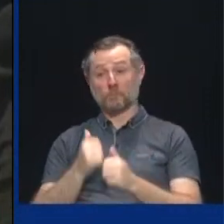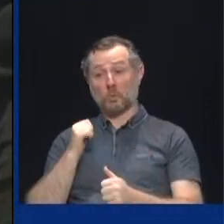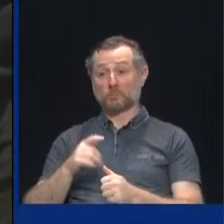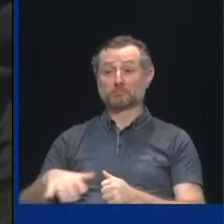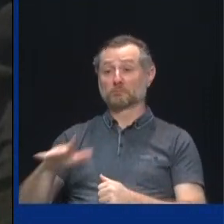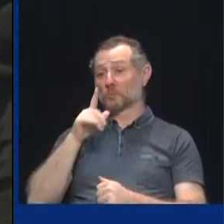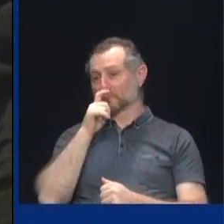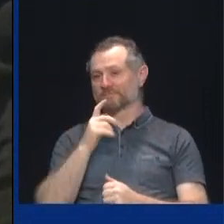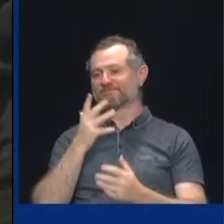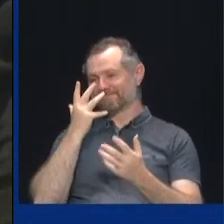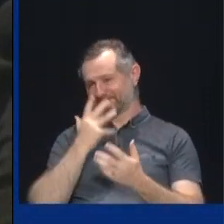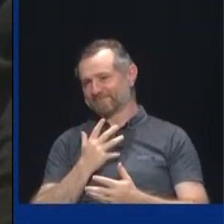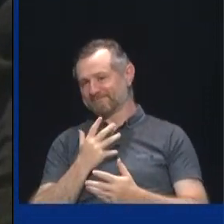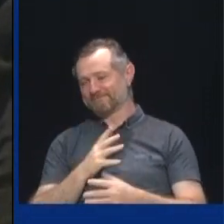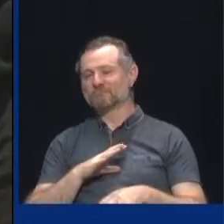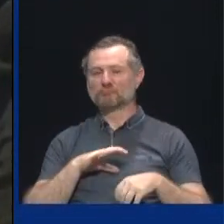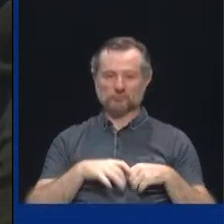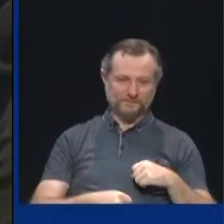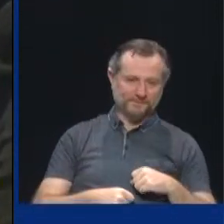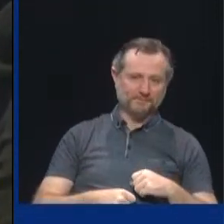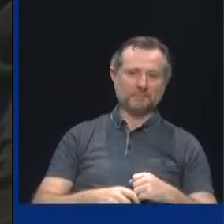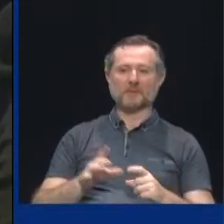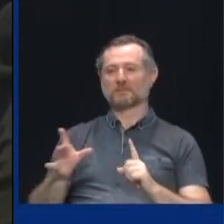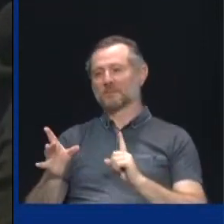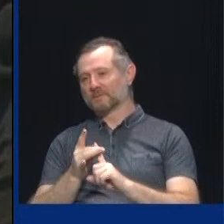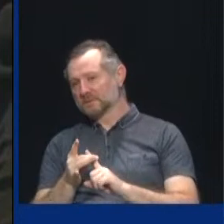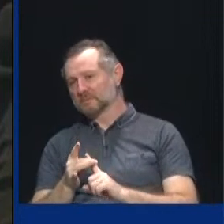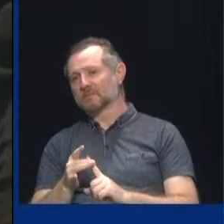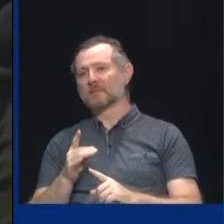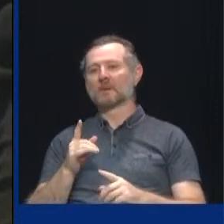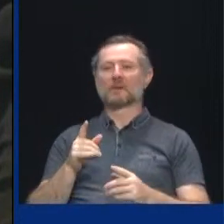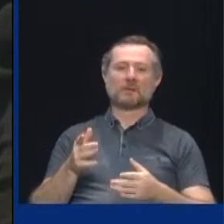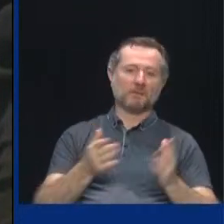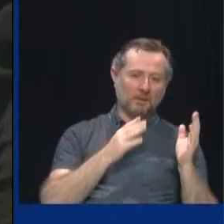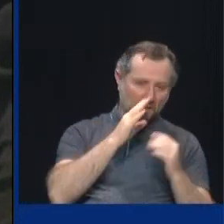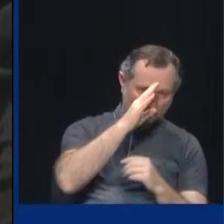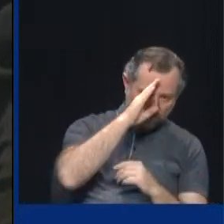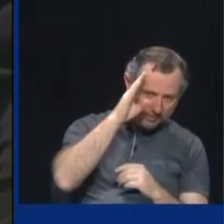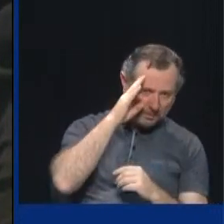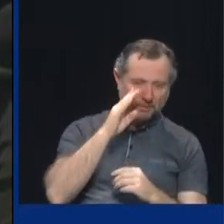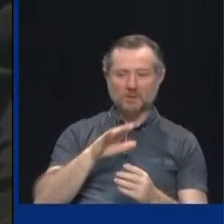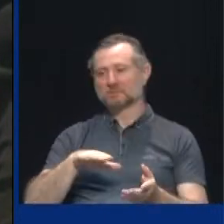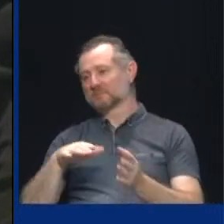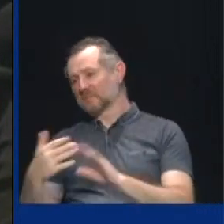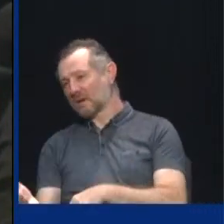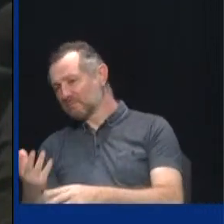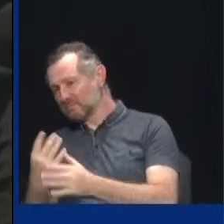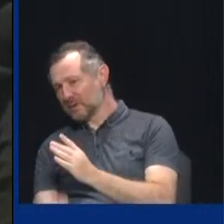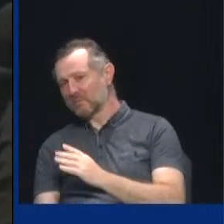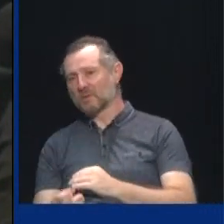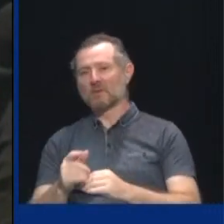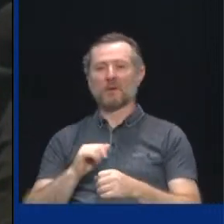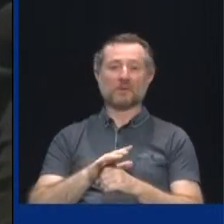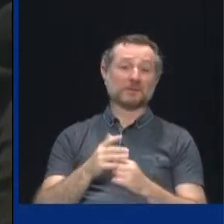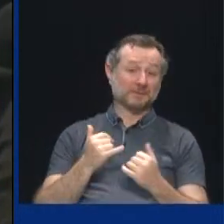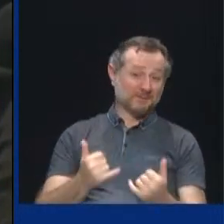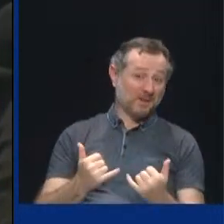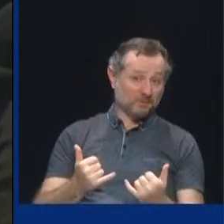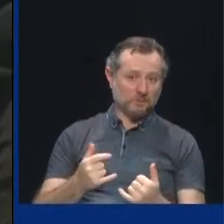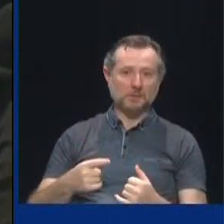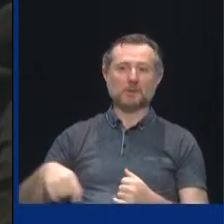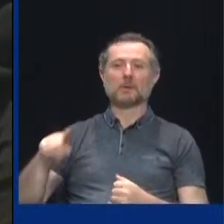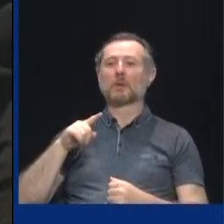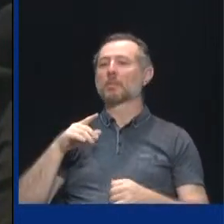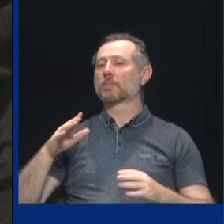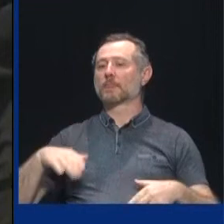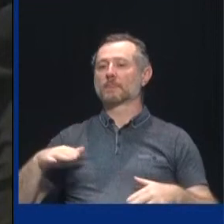tragically are becoming infected, hospitalized, and dying these days from COVID-19 are unvaccinated. And